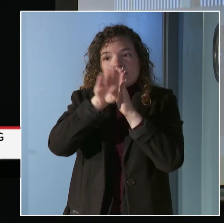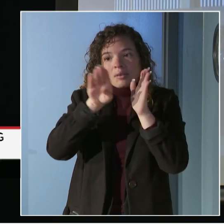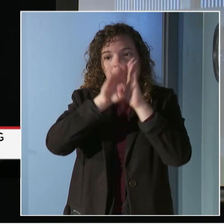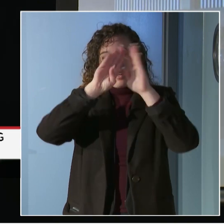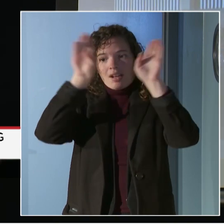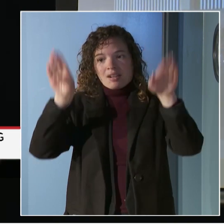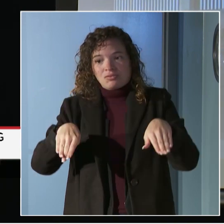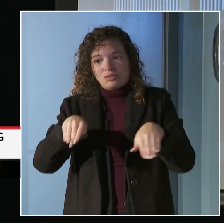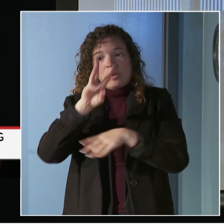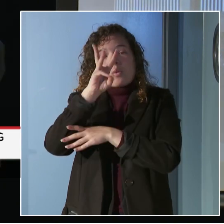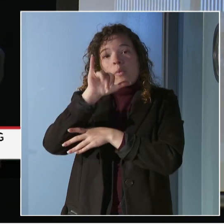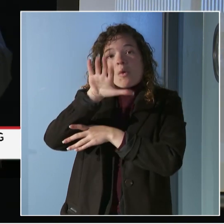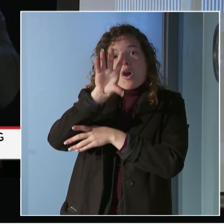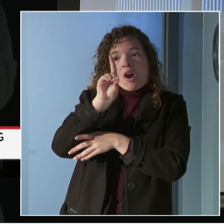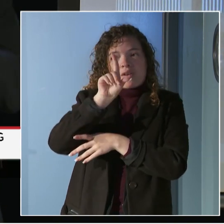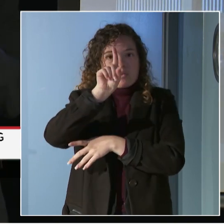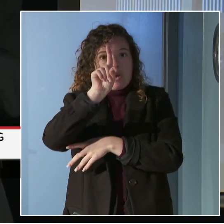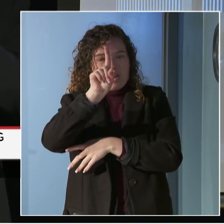yay.